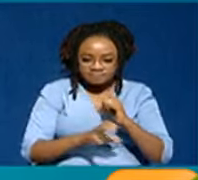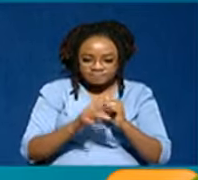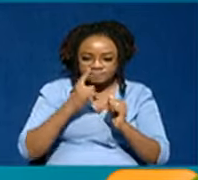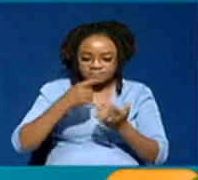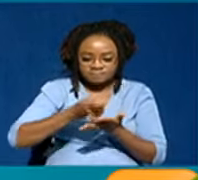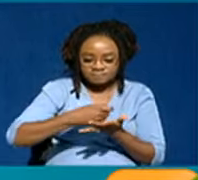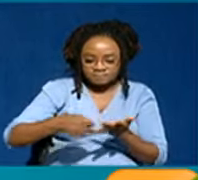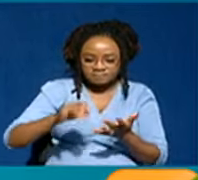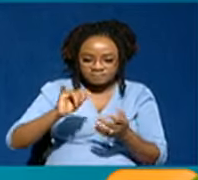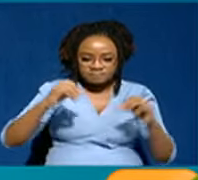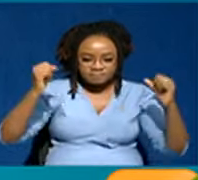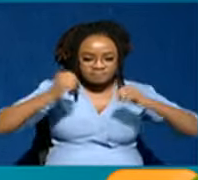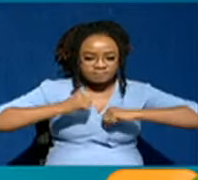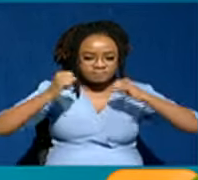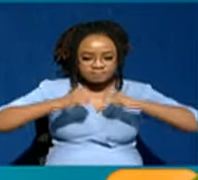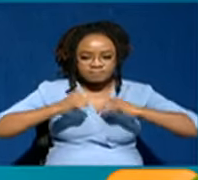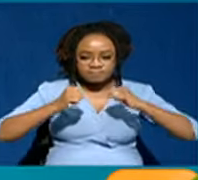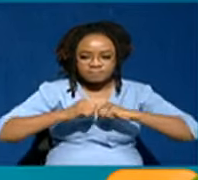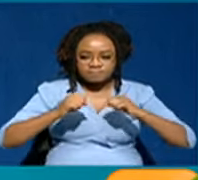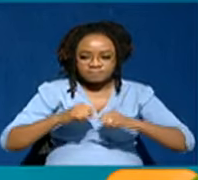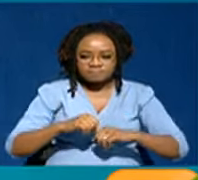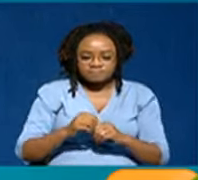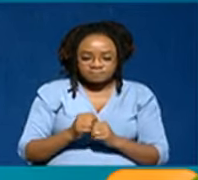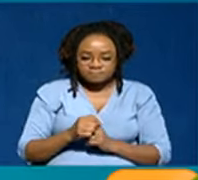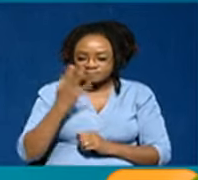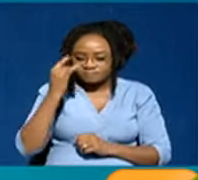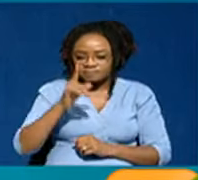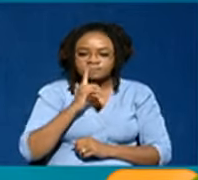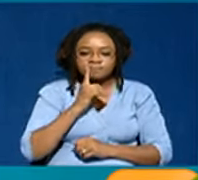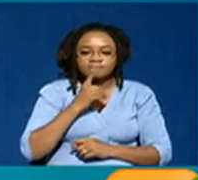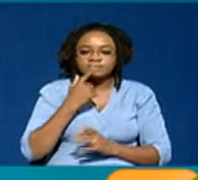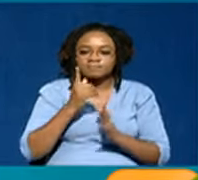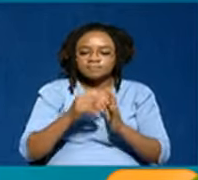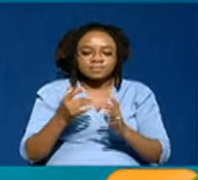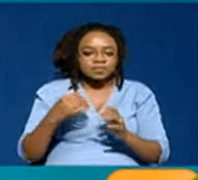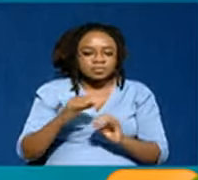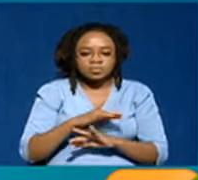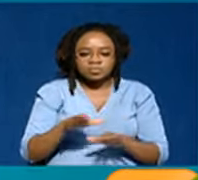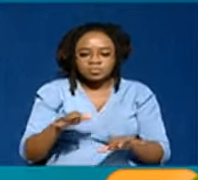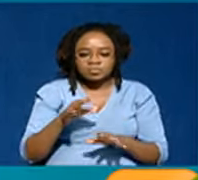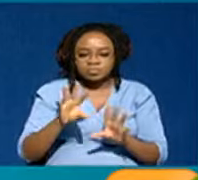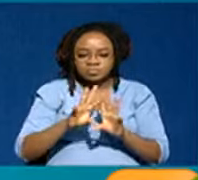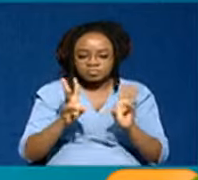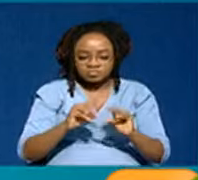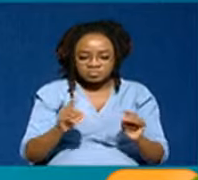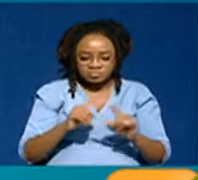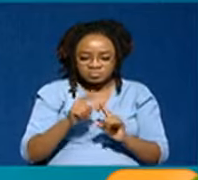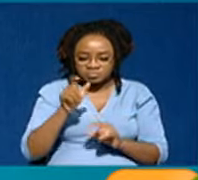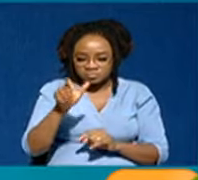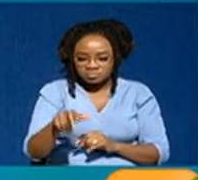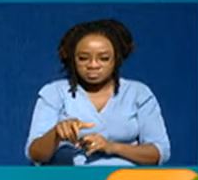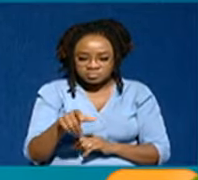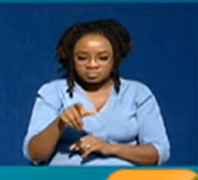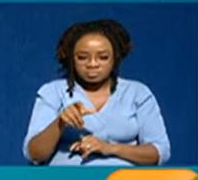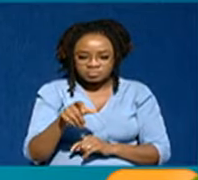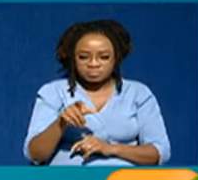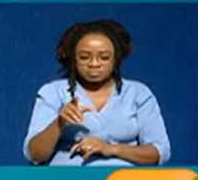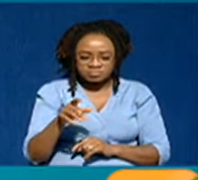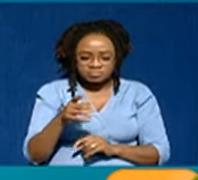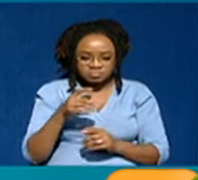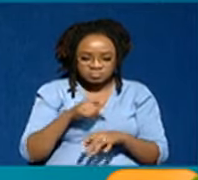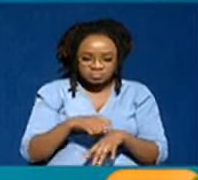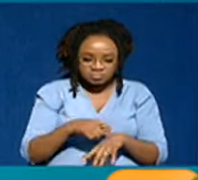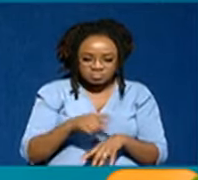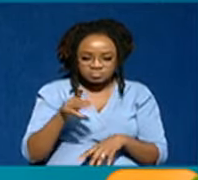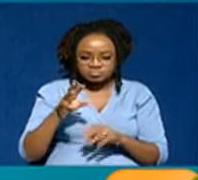collective bargaining agreement not safe, because then tomorrow they'll come and say, no, we don't have physical budget. But these are personal emoluments that